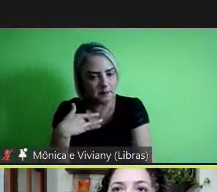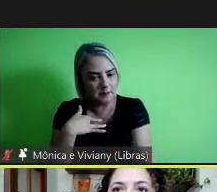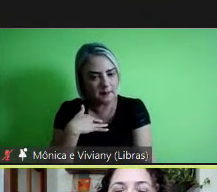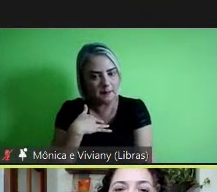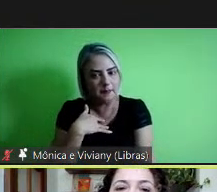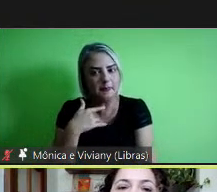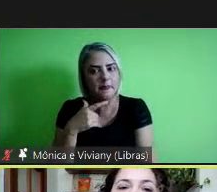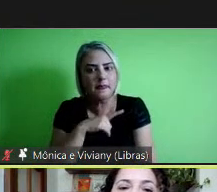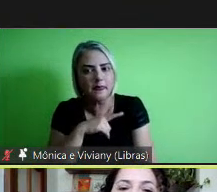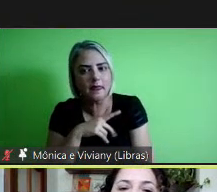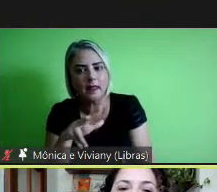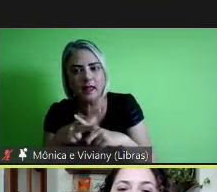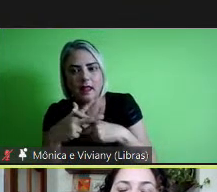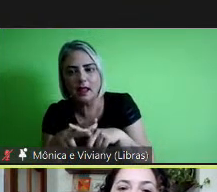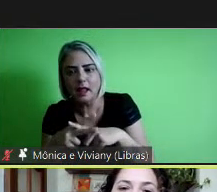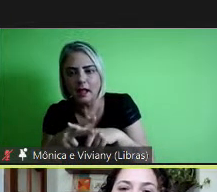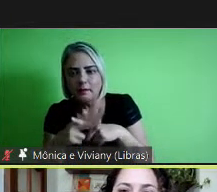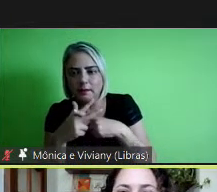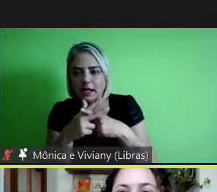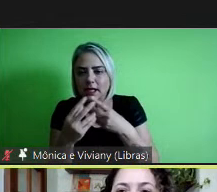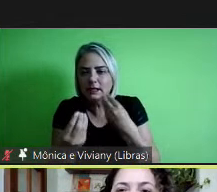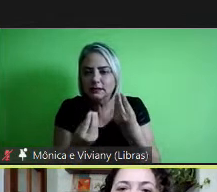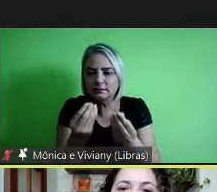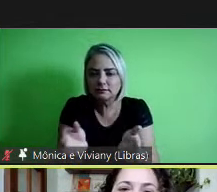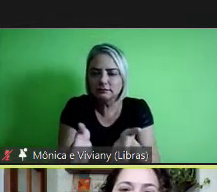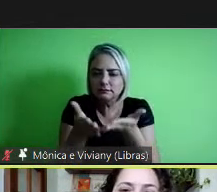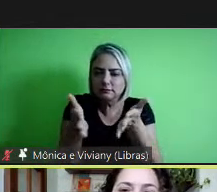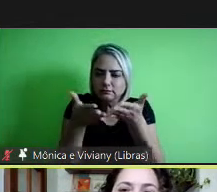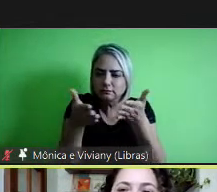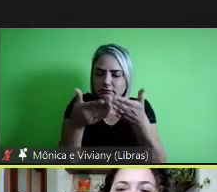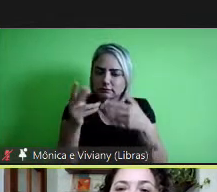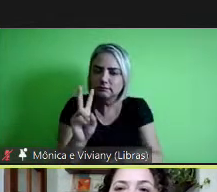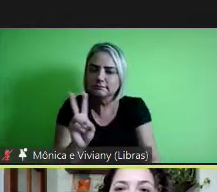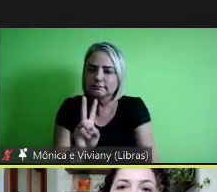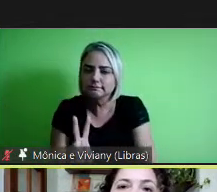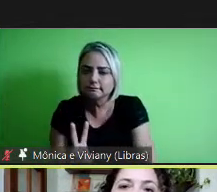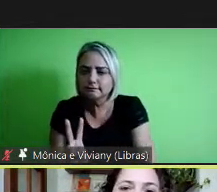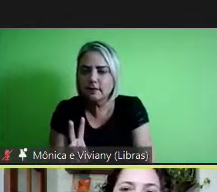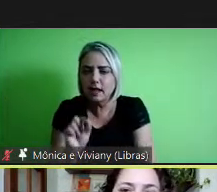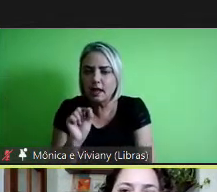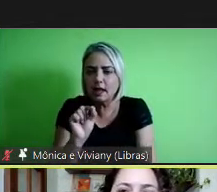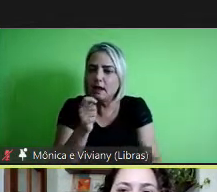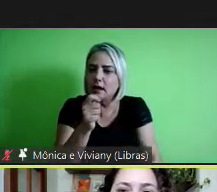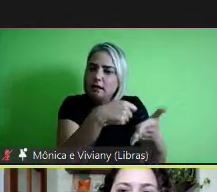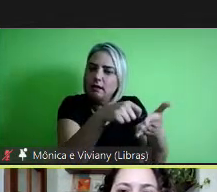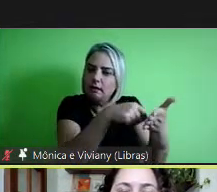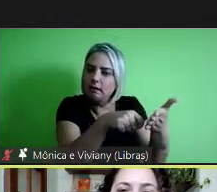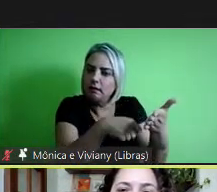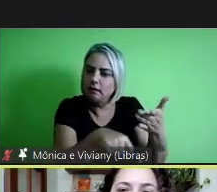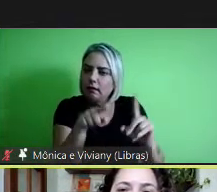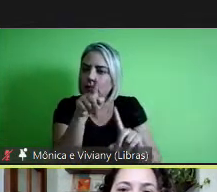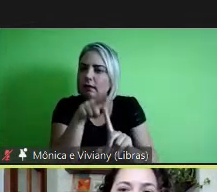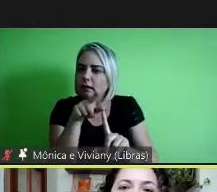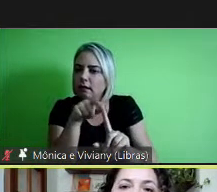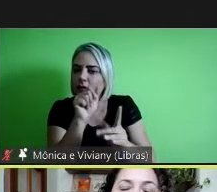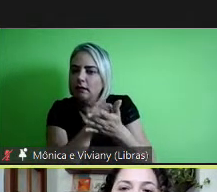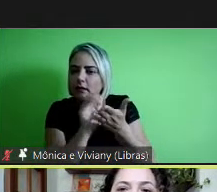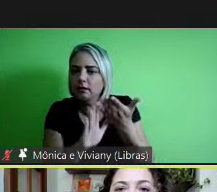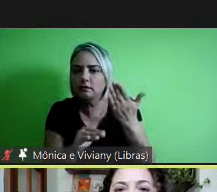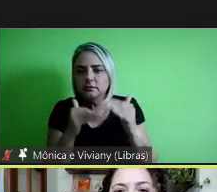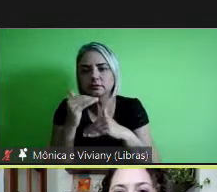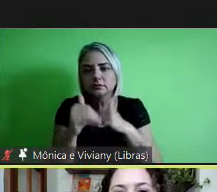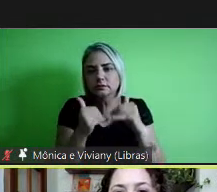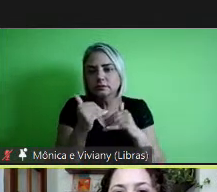teams, the healthcare production, sorry, the primary healthcare teams. We need to encourage and value this kind